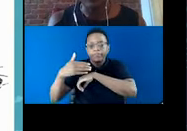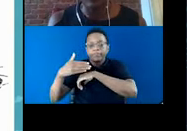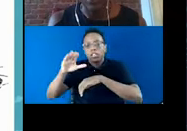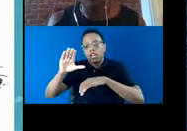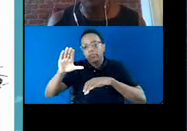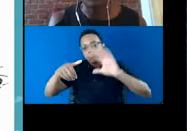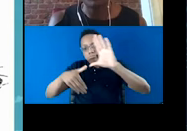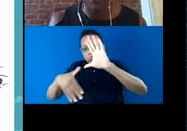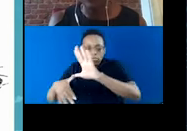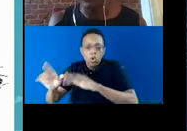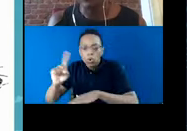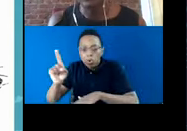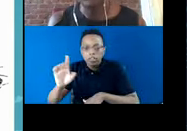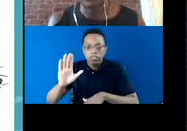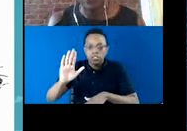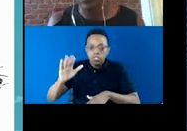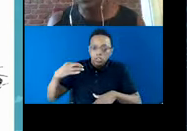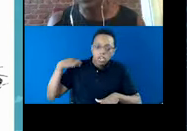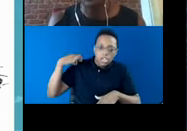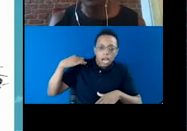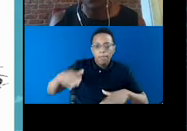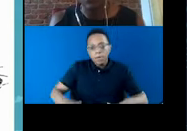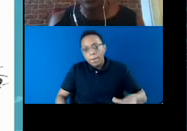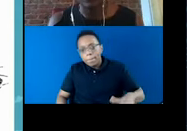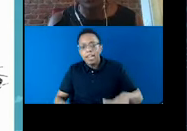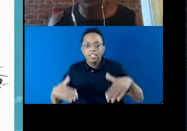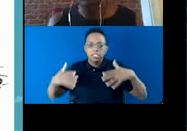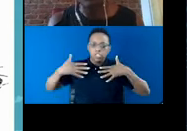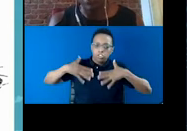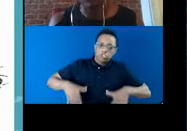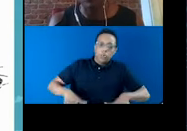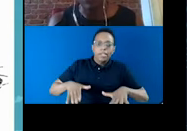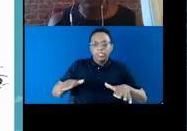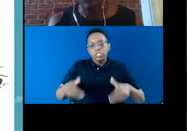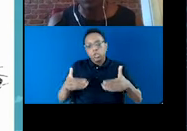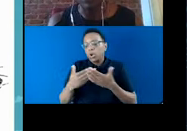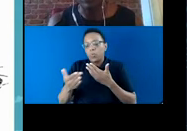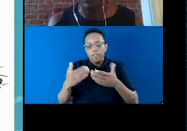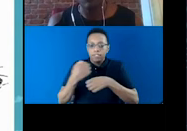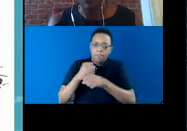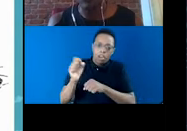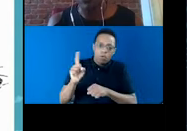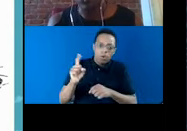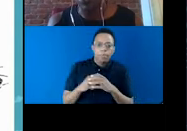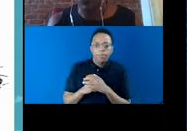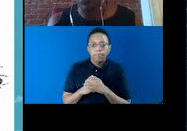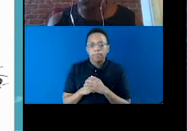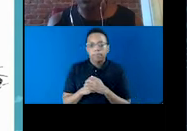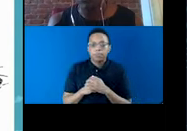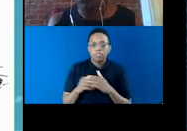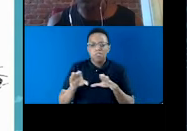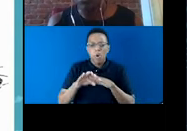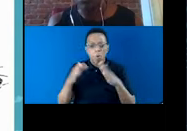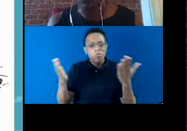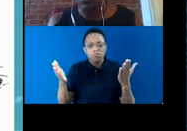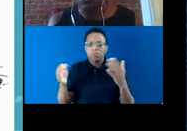your top, your pants, your dress, your skirt, et cetera, was made, right? And we're gonna see, I'm gonna keep this open for